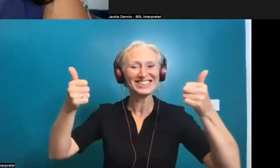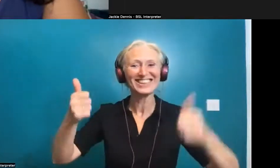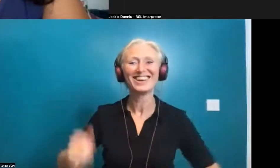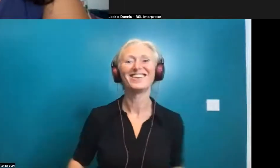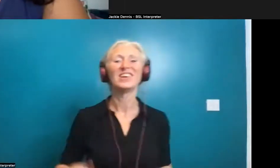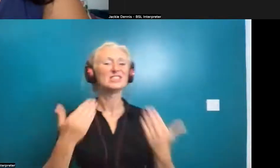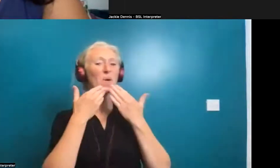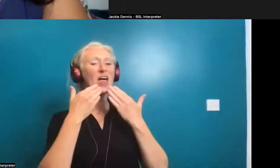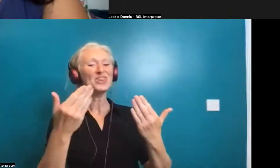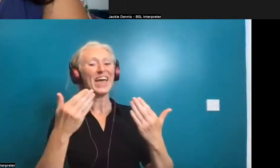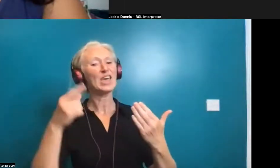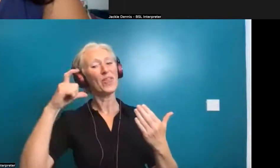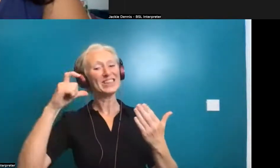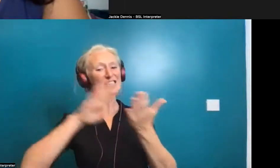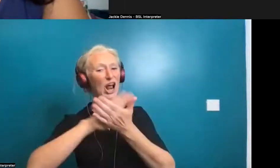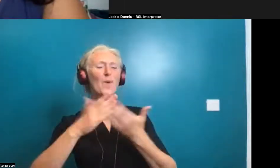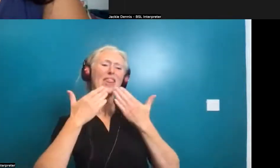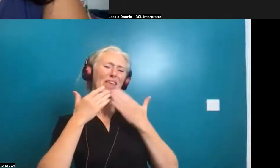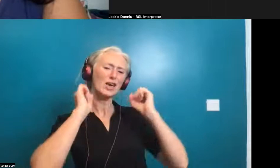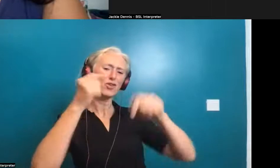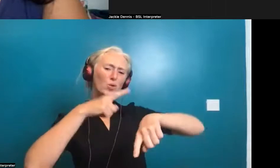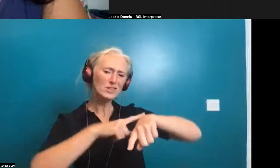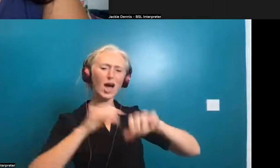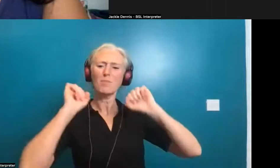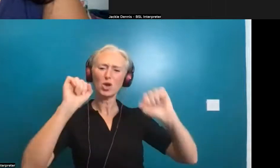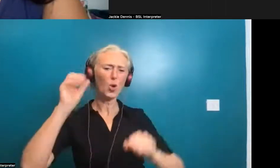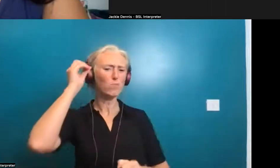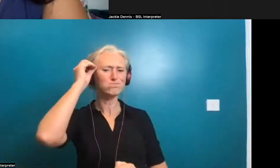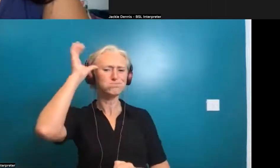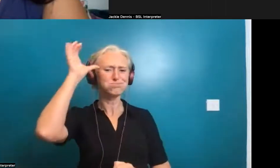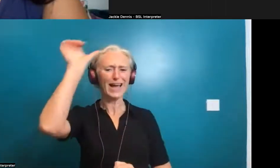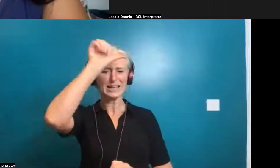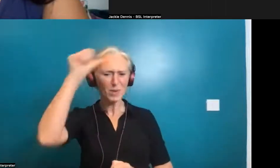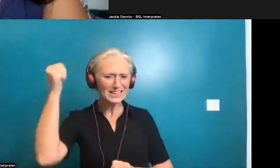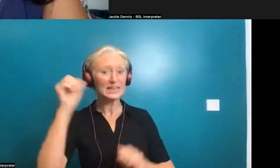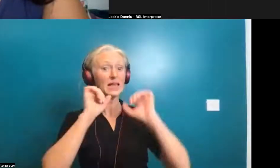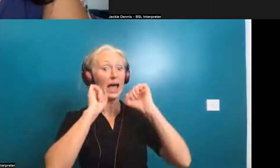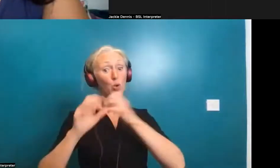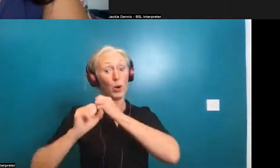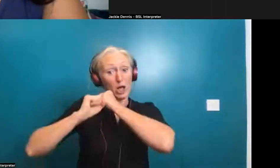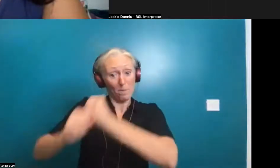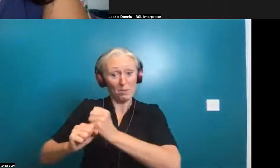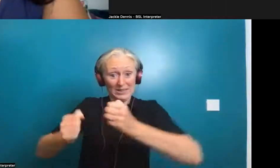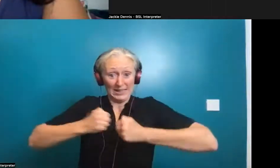and thank you, Maria, for your time this evening, but for your expertise and your commitment to our community.